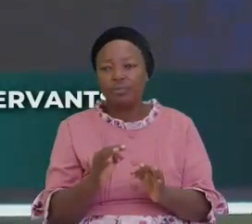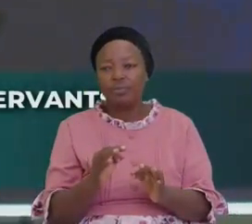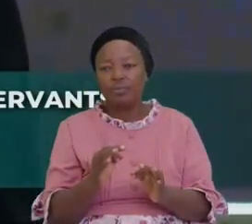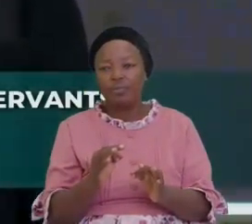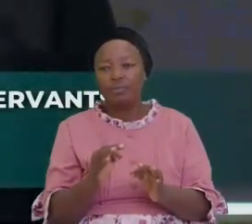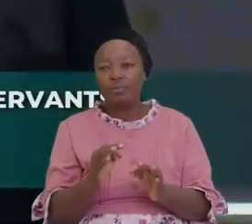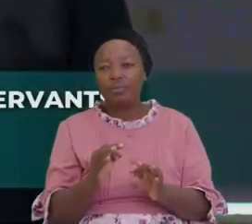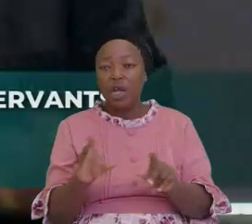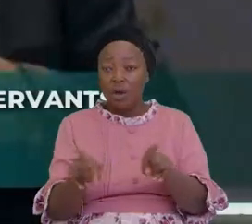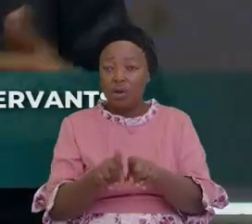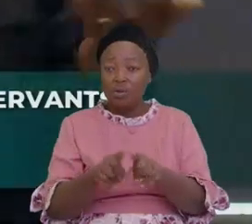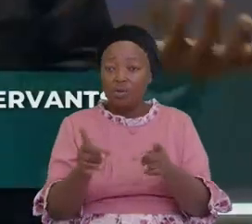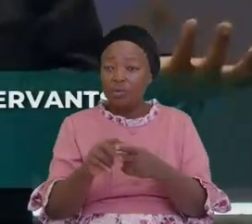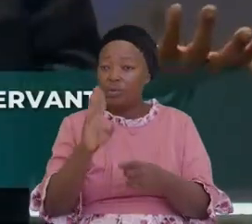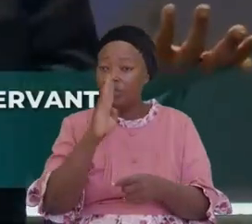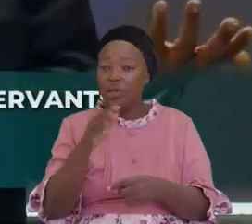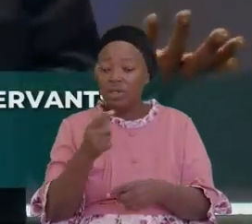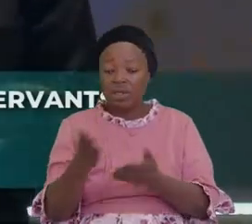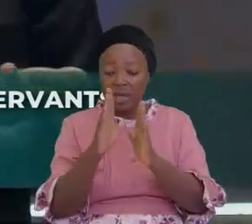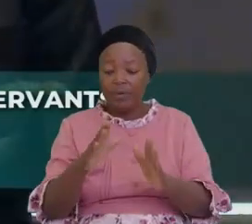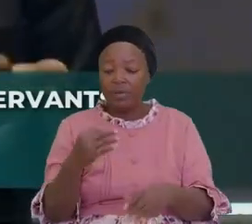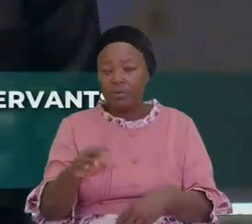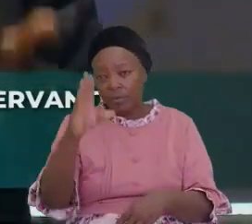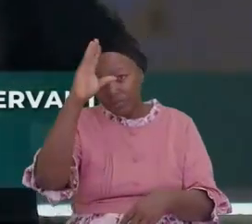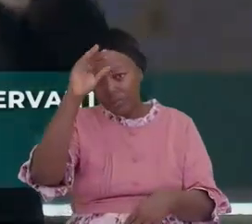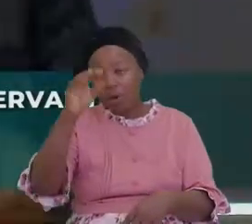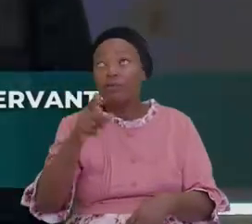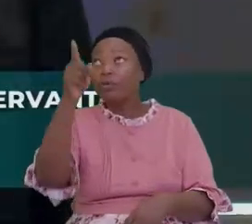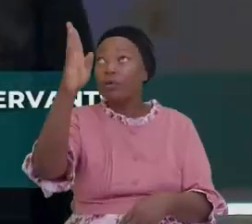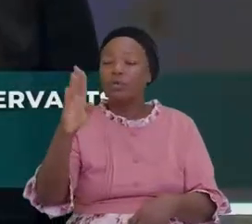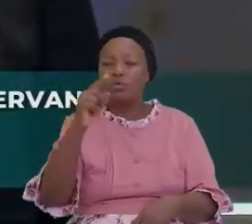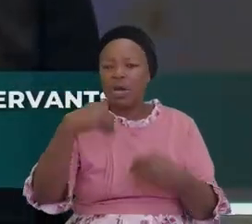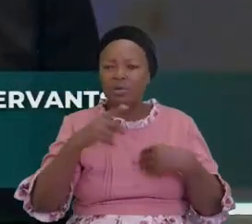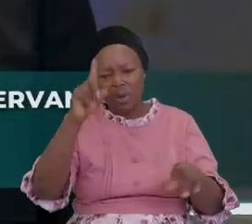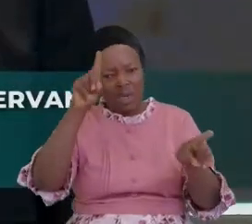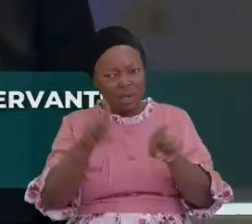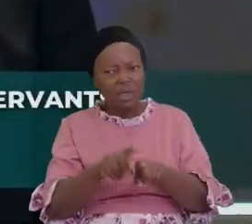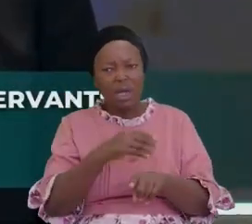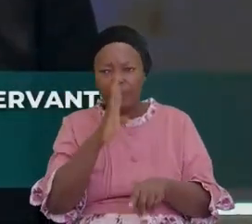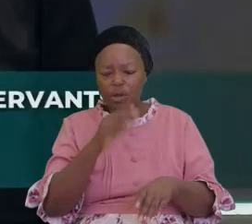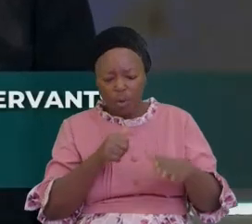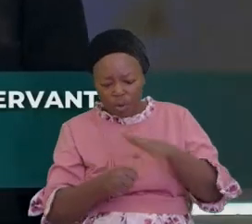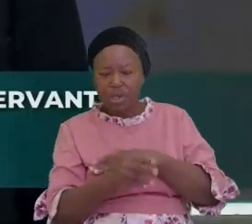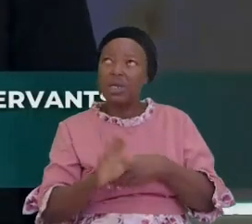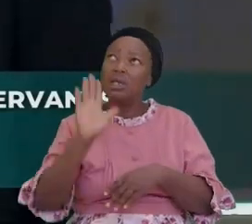Even to be the servant of God, you have to agree. You have to be under his will.